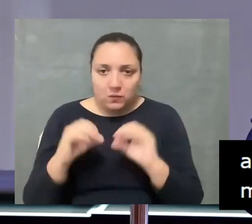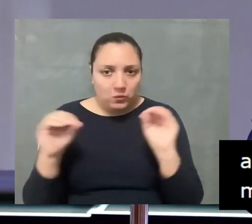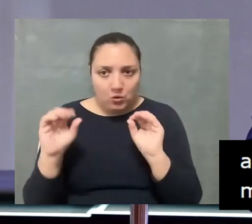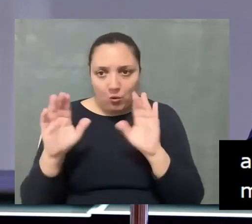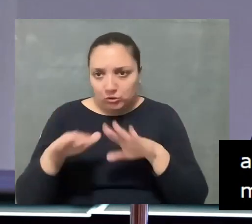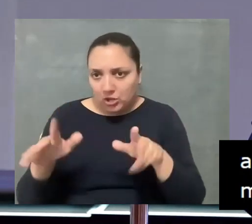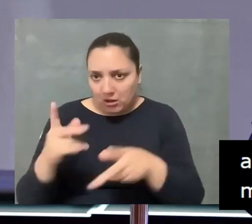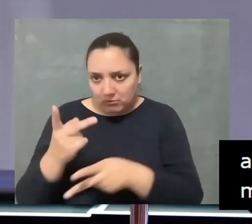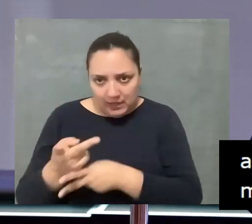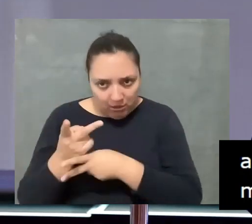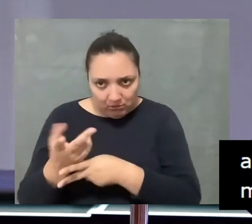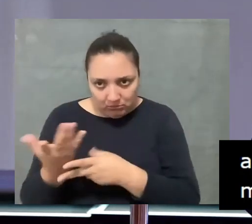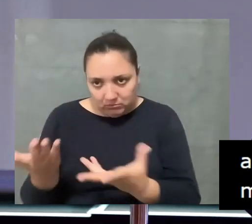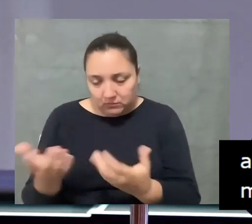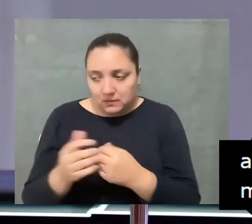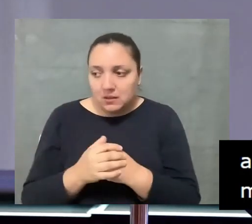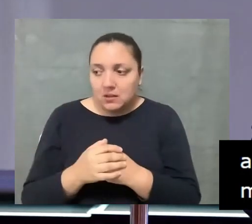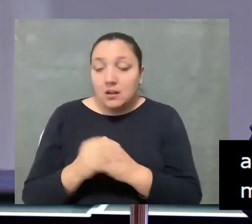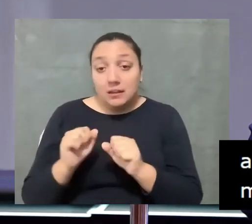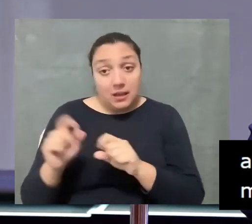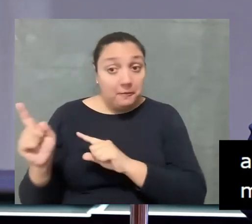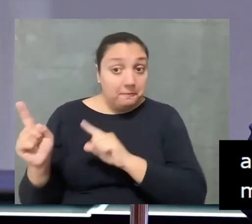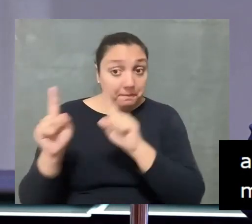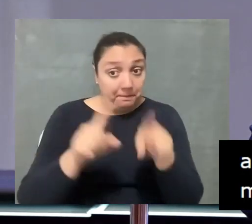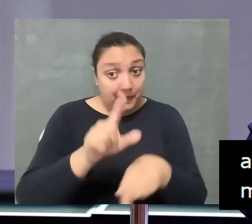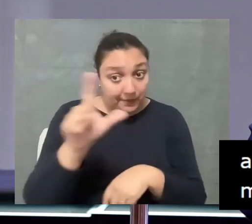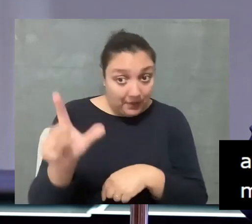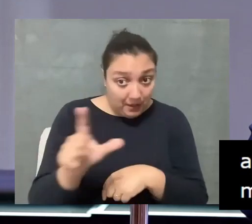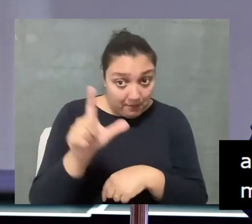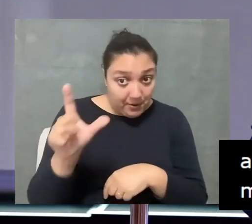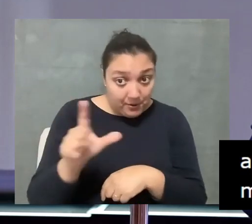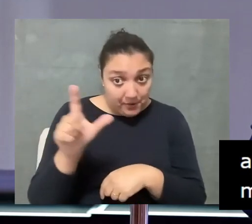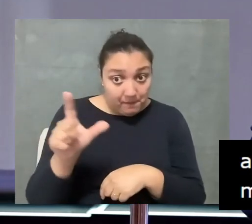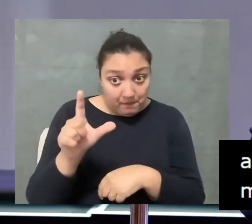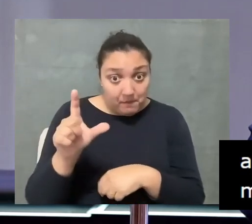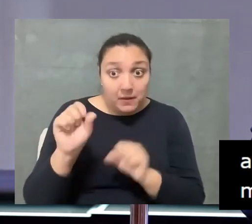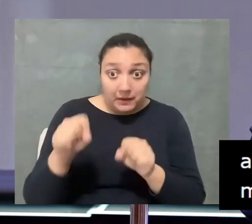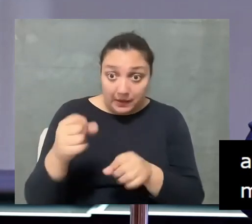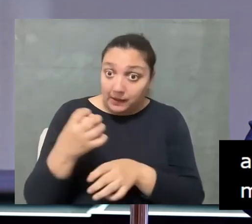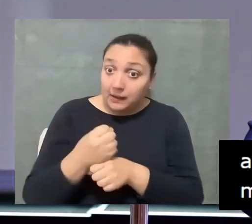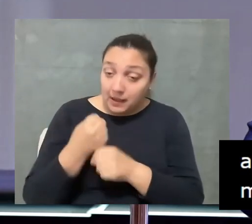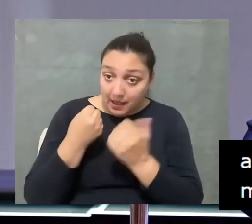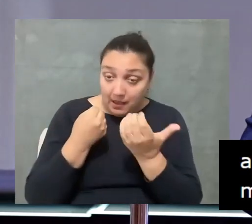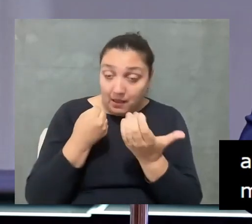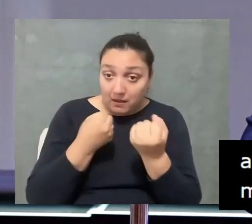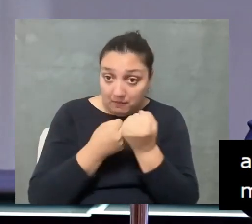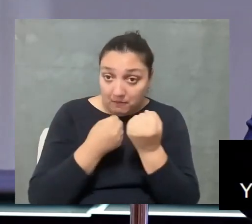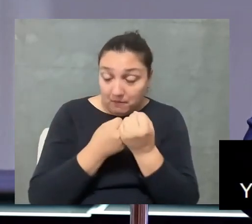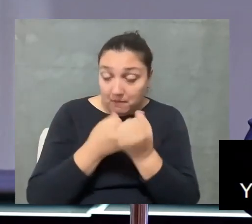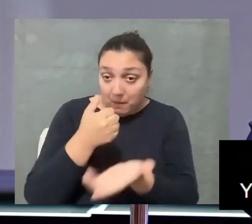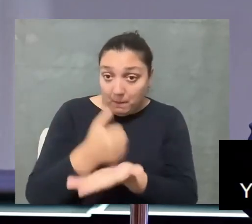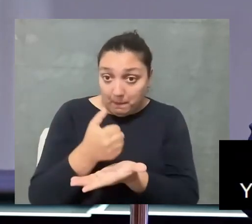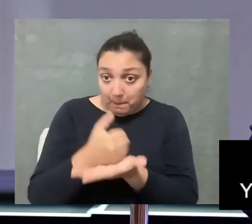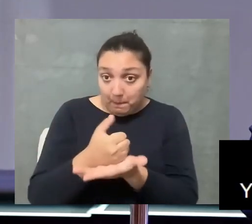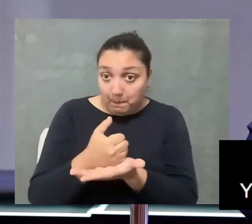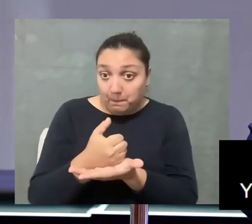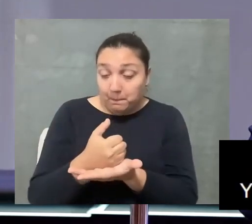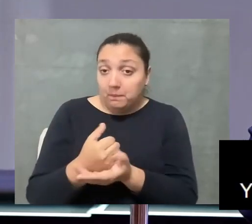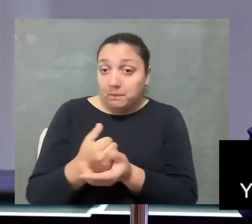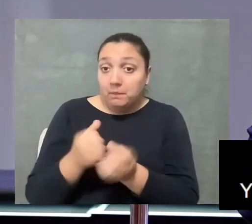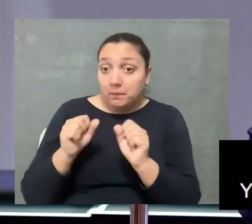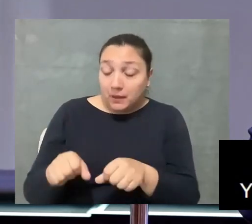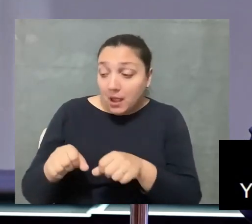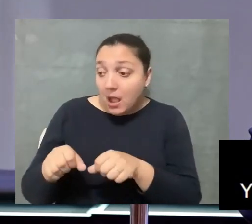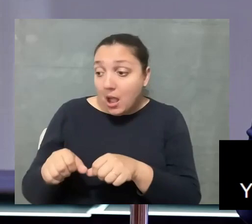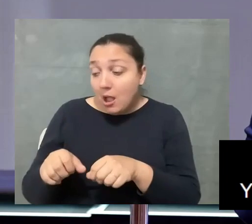is come to the library and get the help they need. The child can be entertained by